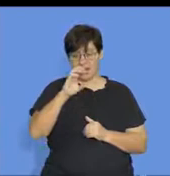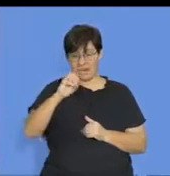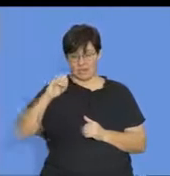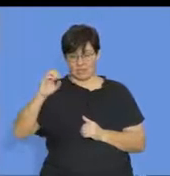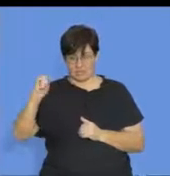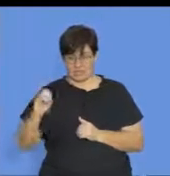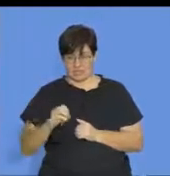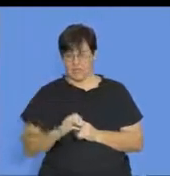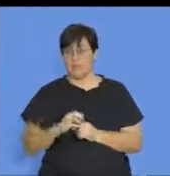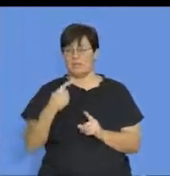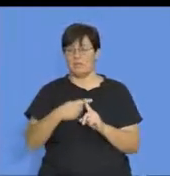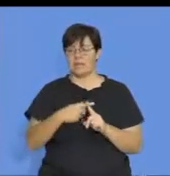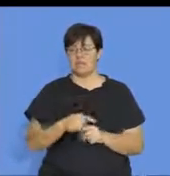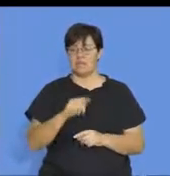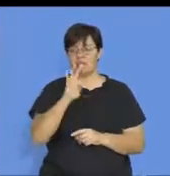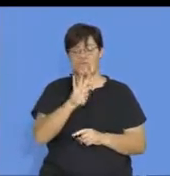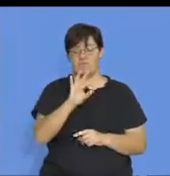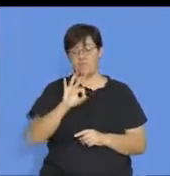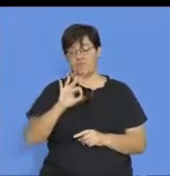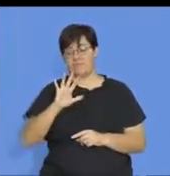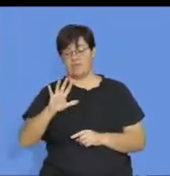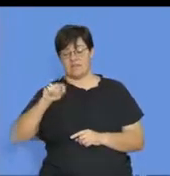261,000 plus